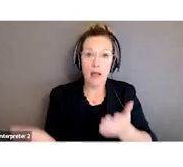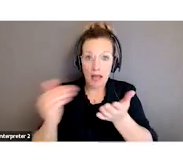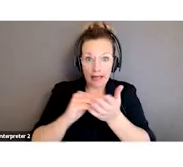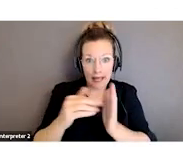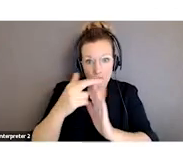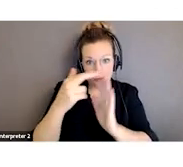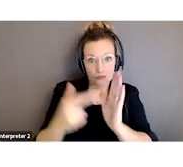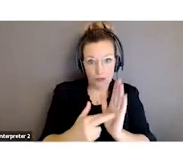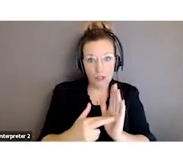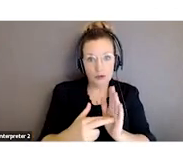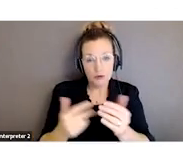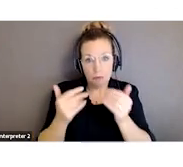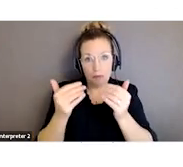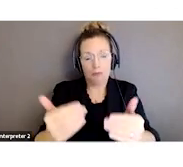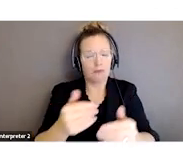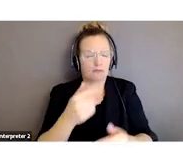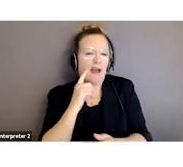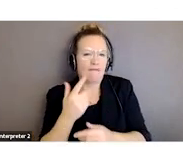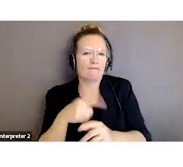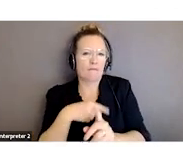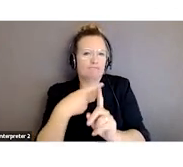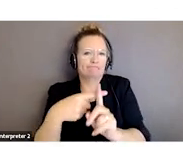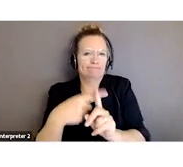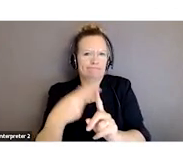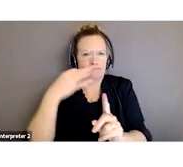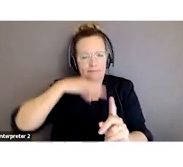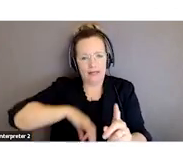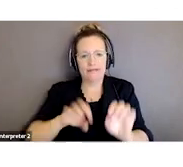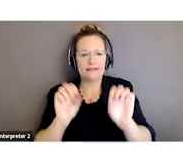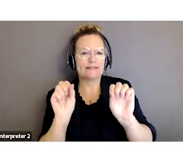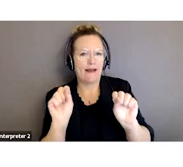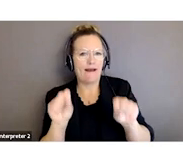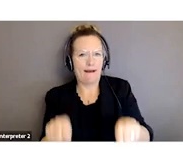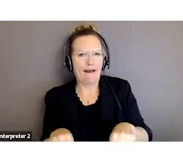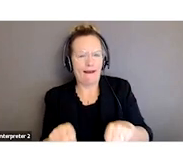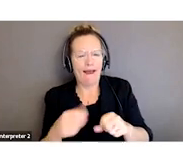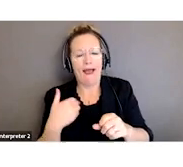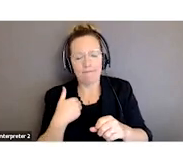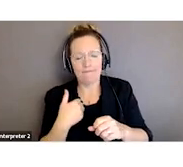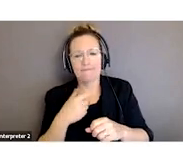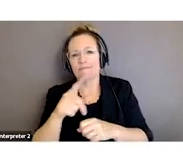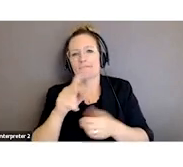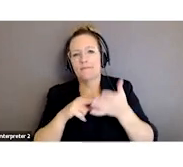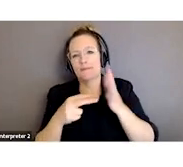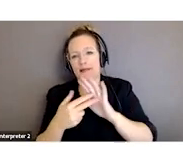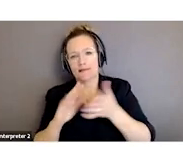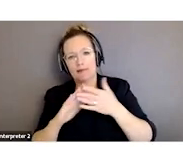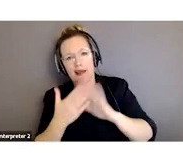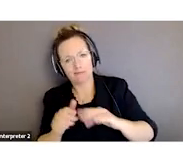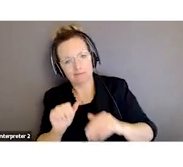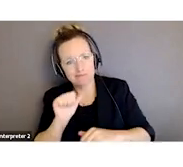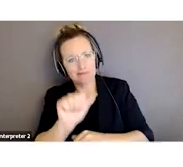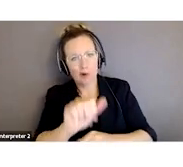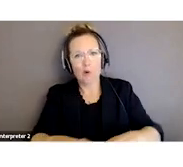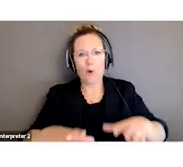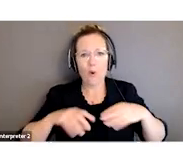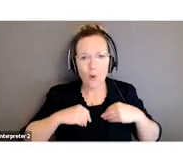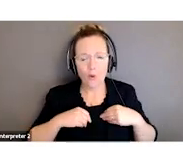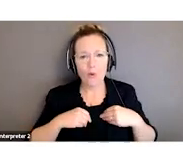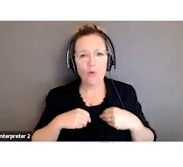trademark. Generally, registered trademark will prove ownership. It will give you,